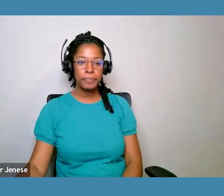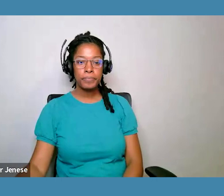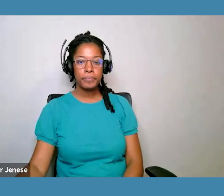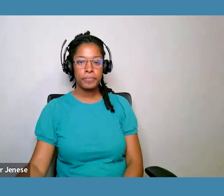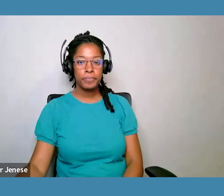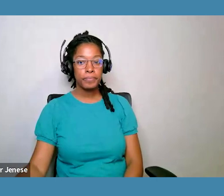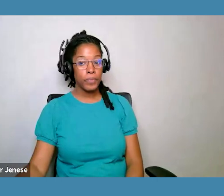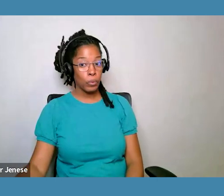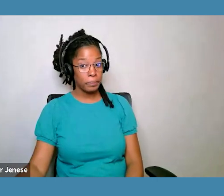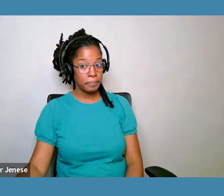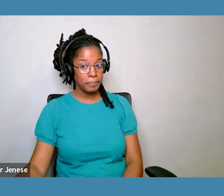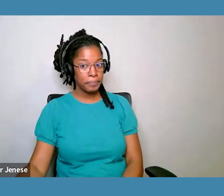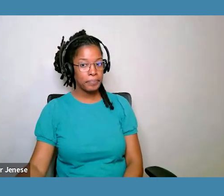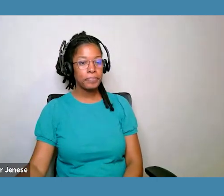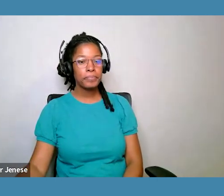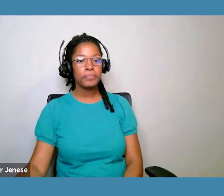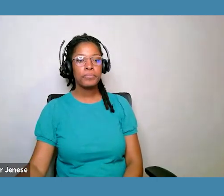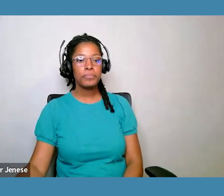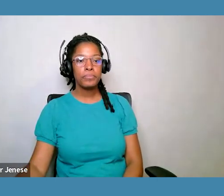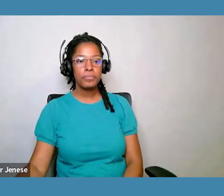Okay, so